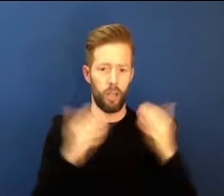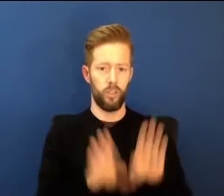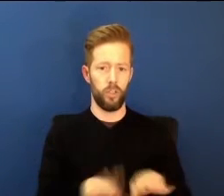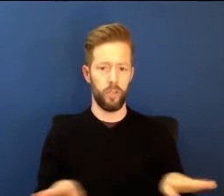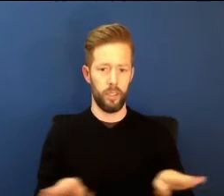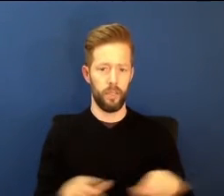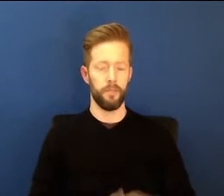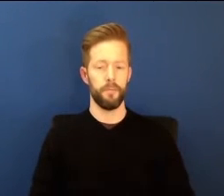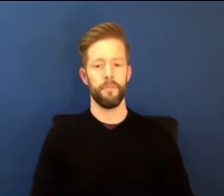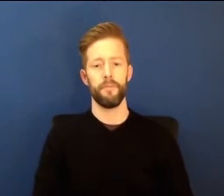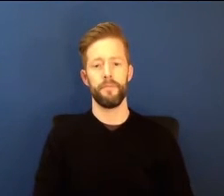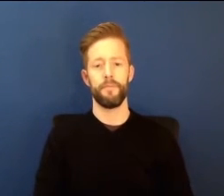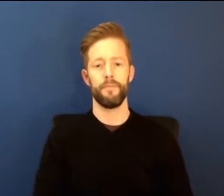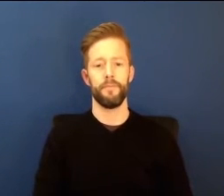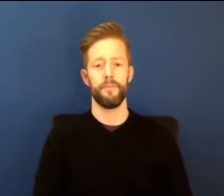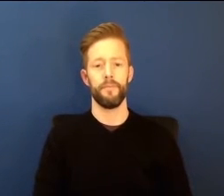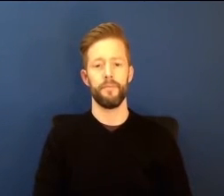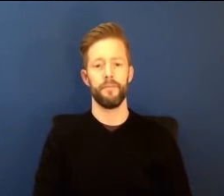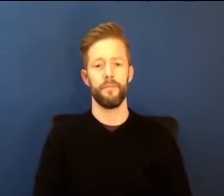young children?